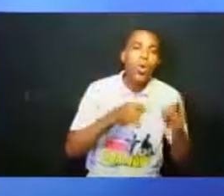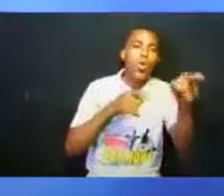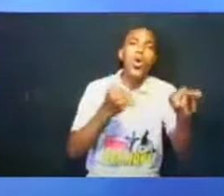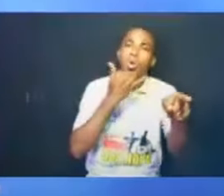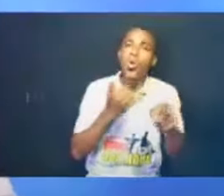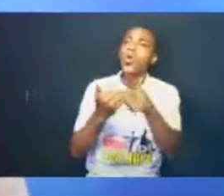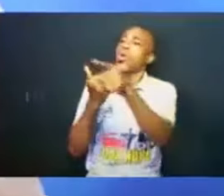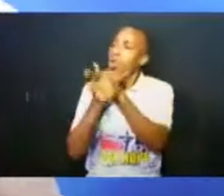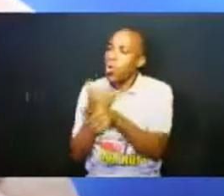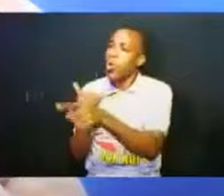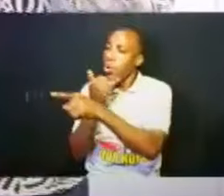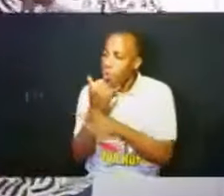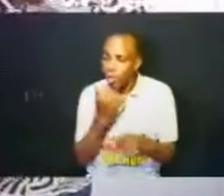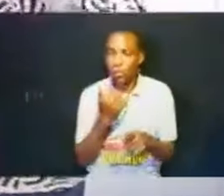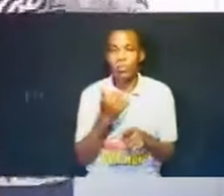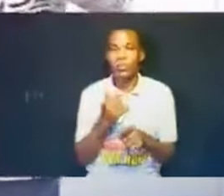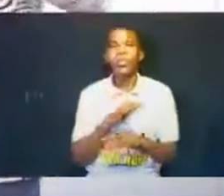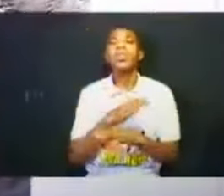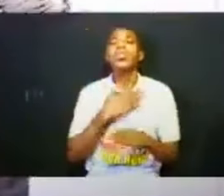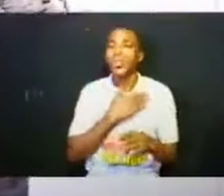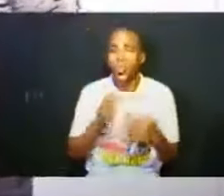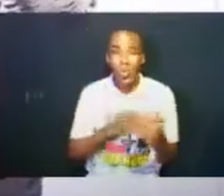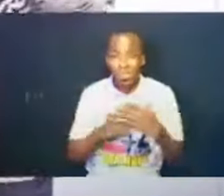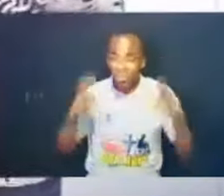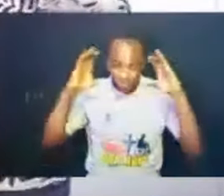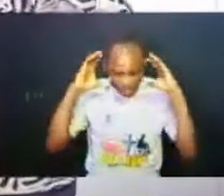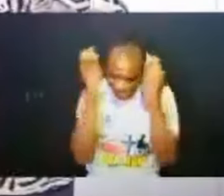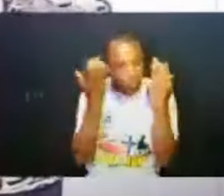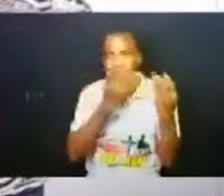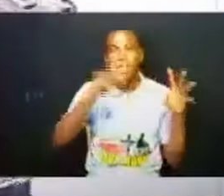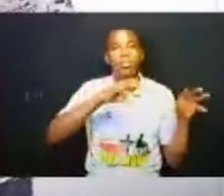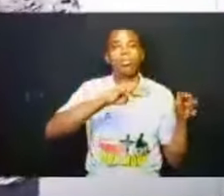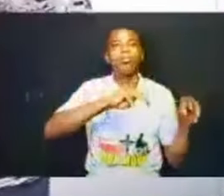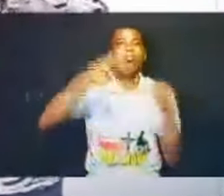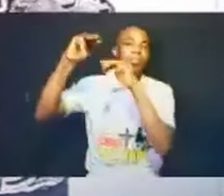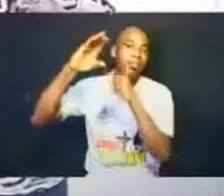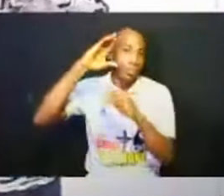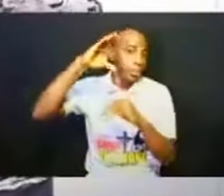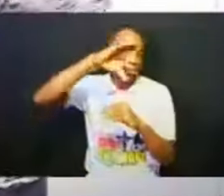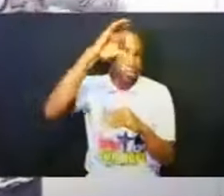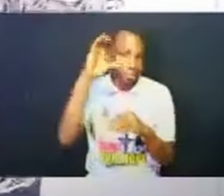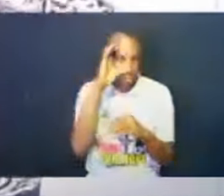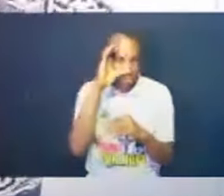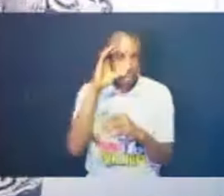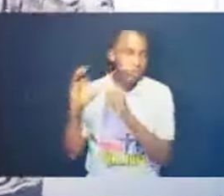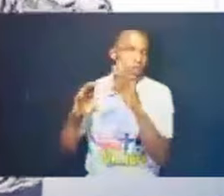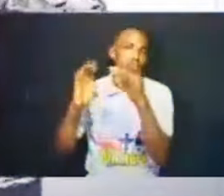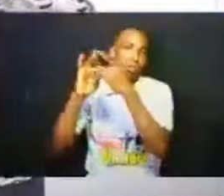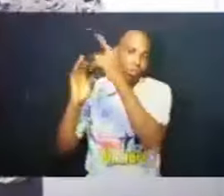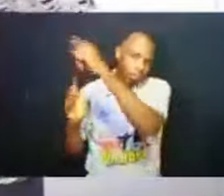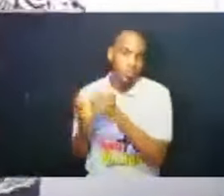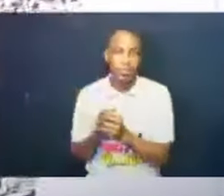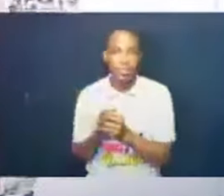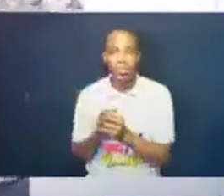enwesi ai na we men fi wom ani etu kwetena osramon so. As for this world. We are